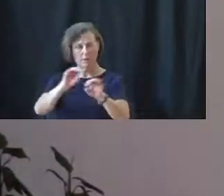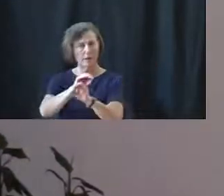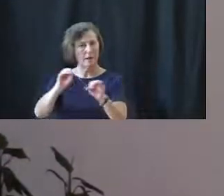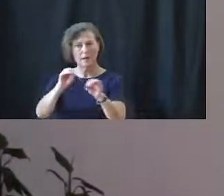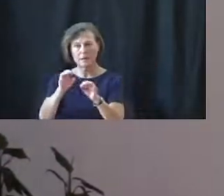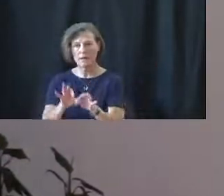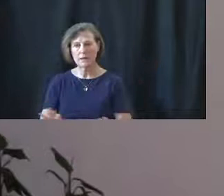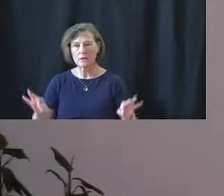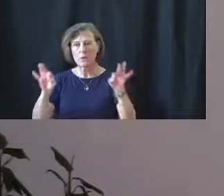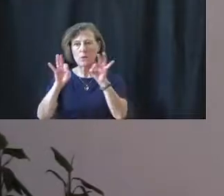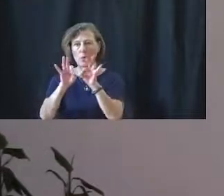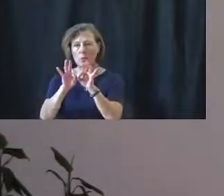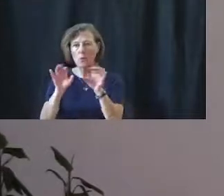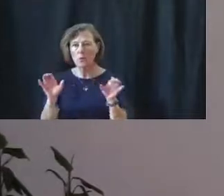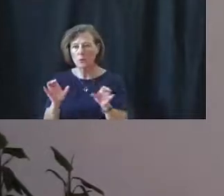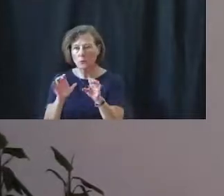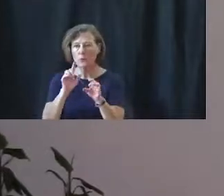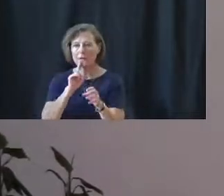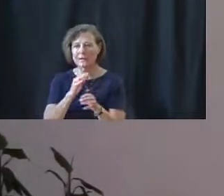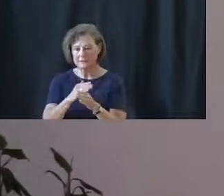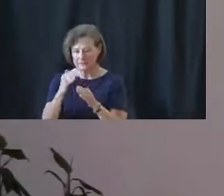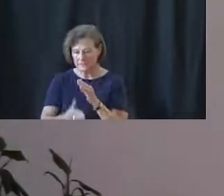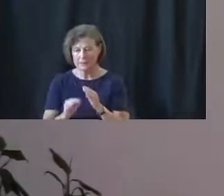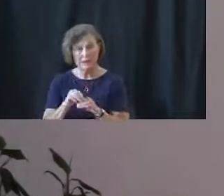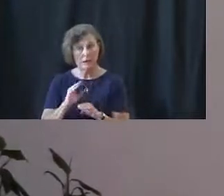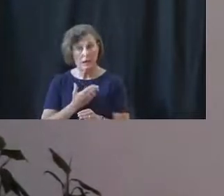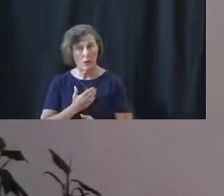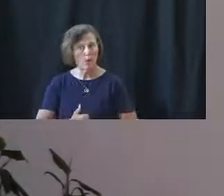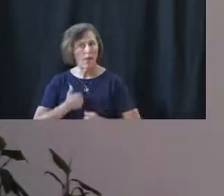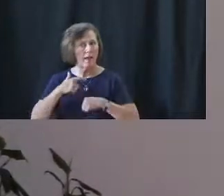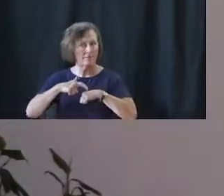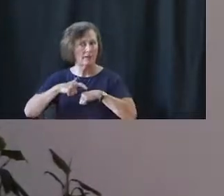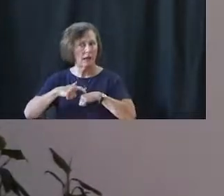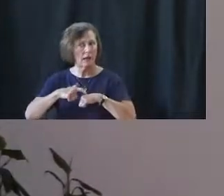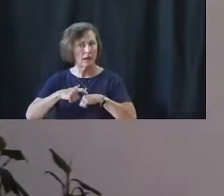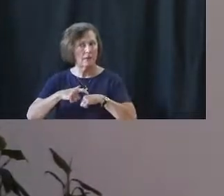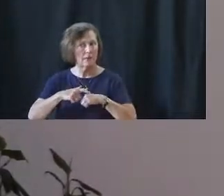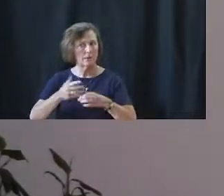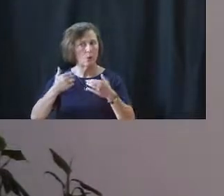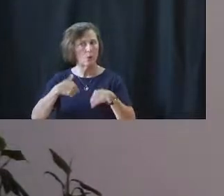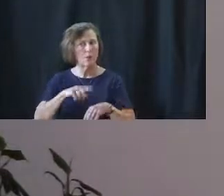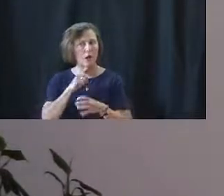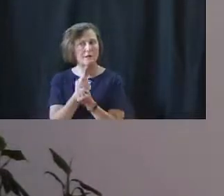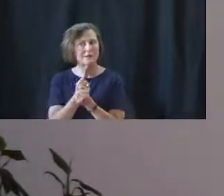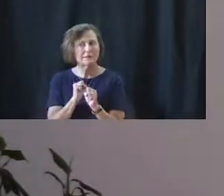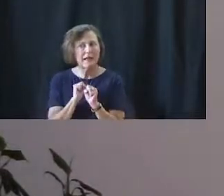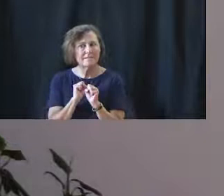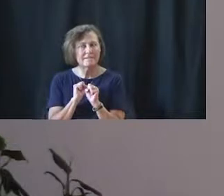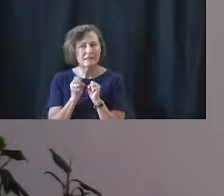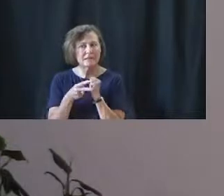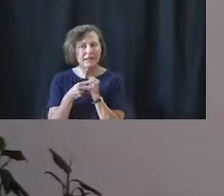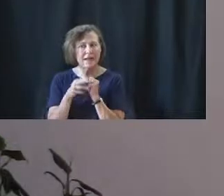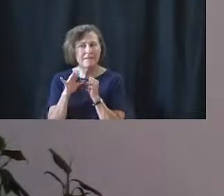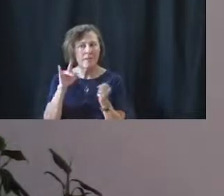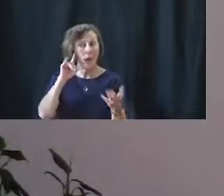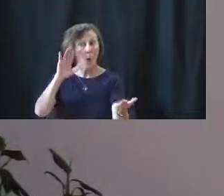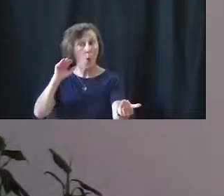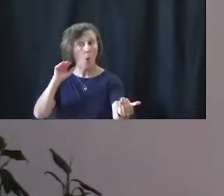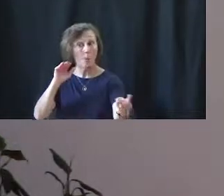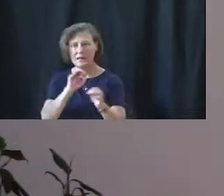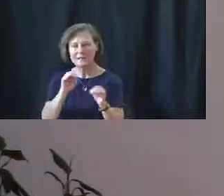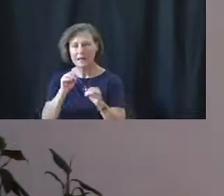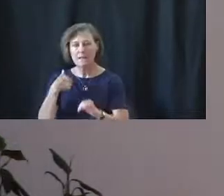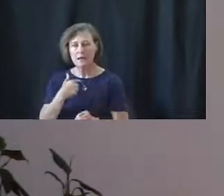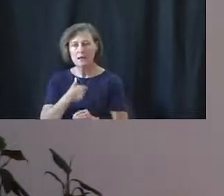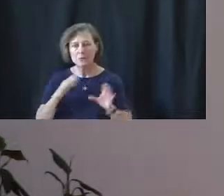is completed in our lifetime. Therefore, we are saved by hope. Nothing we